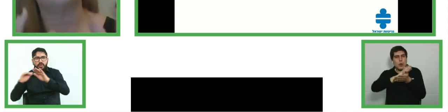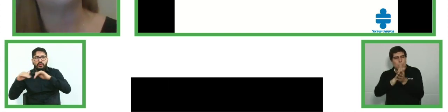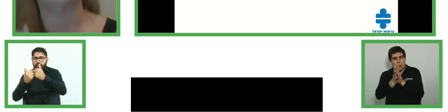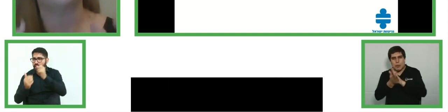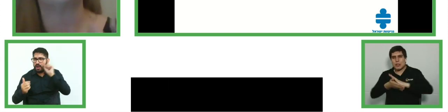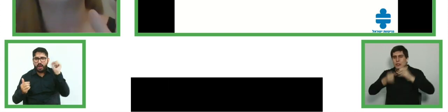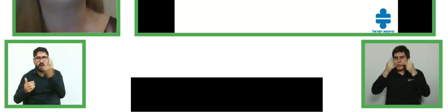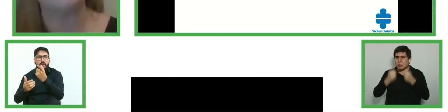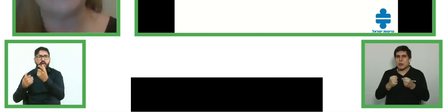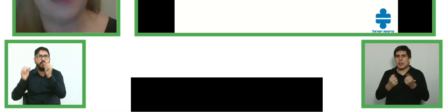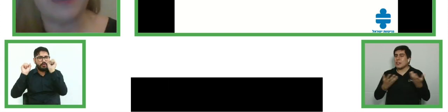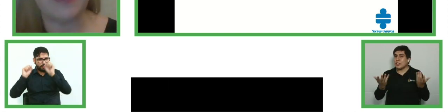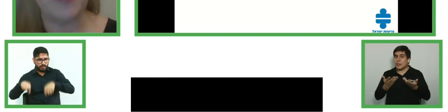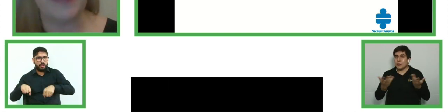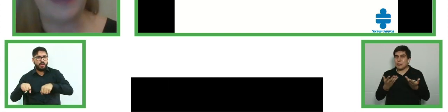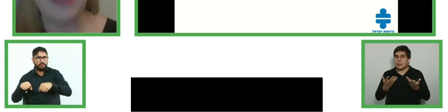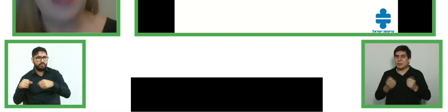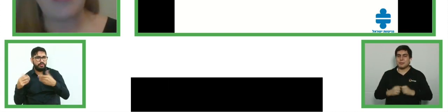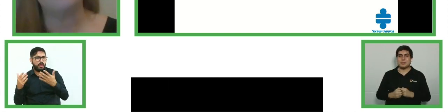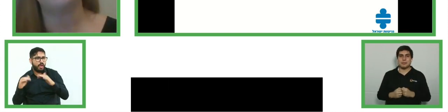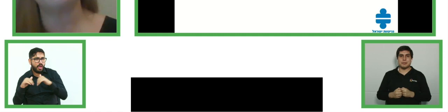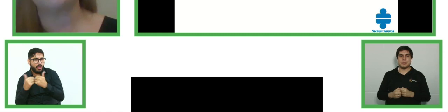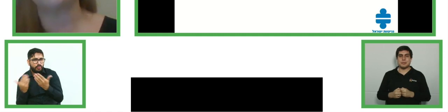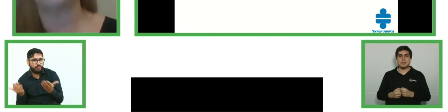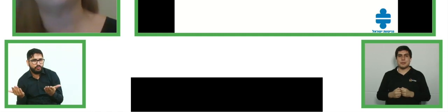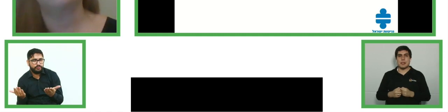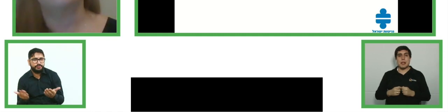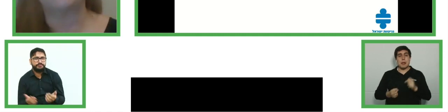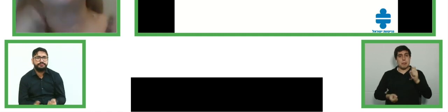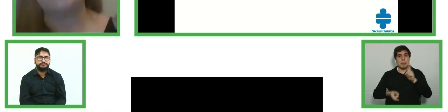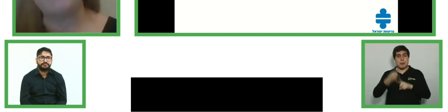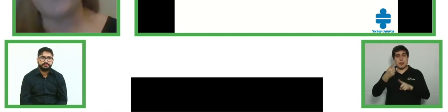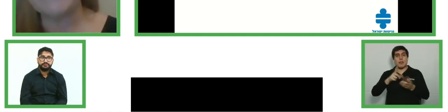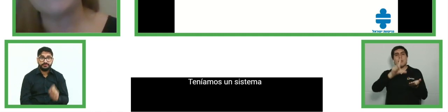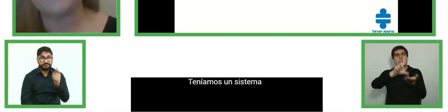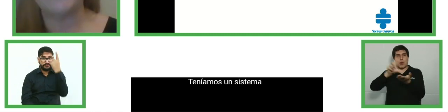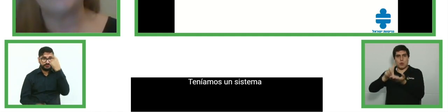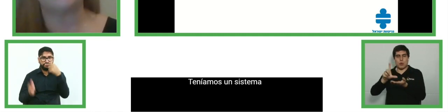make sure that people with disability in general or the children